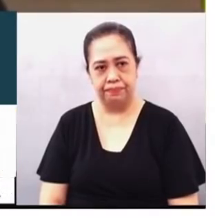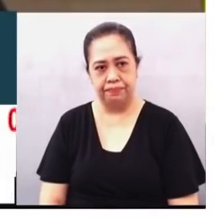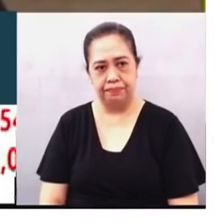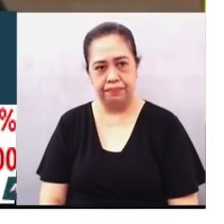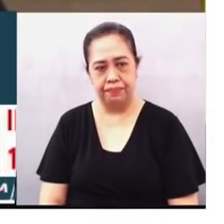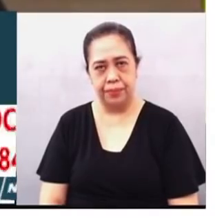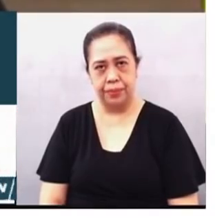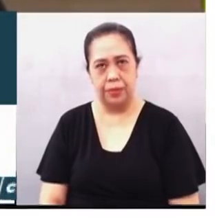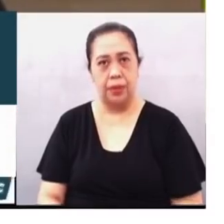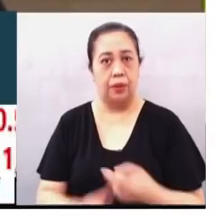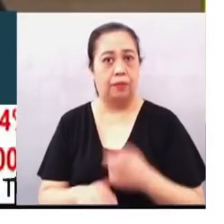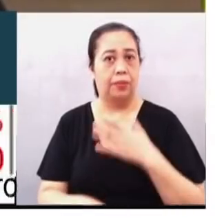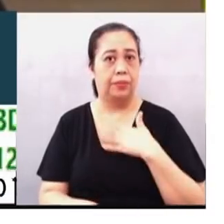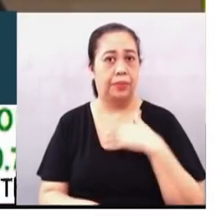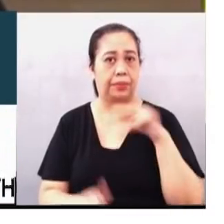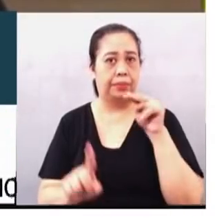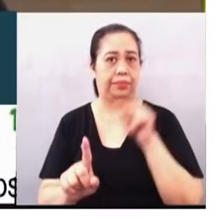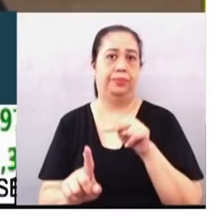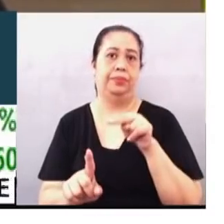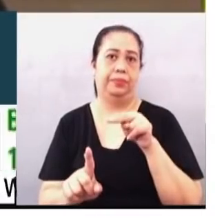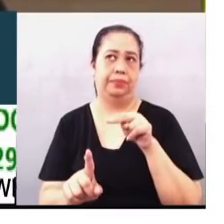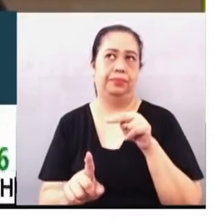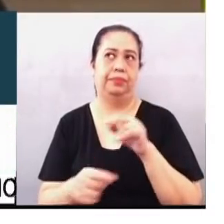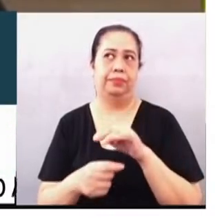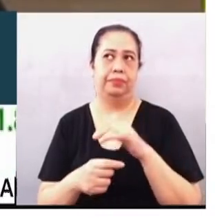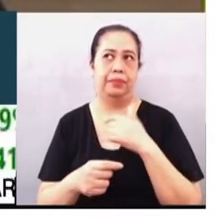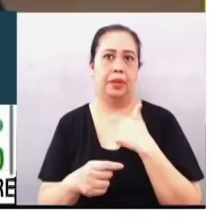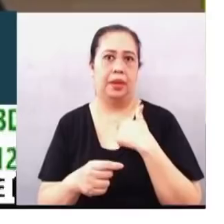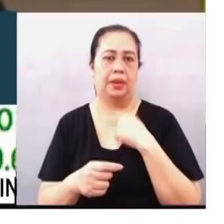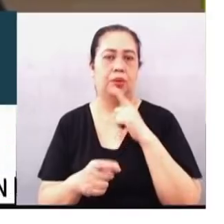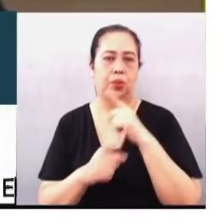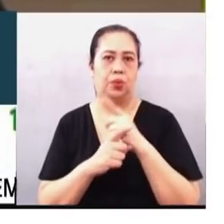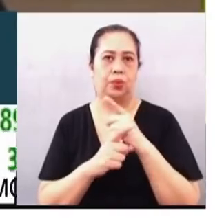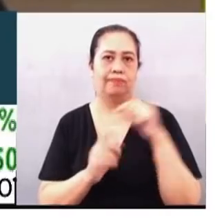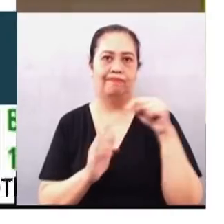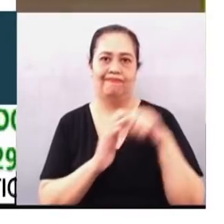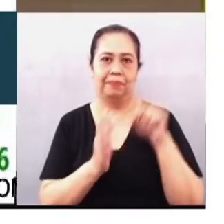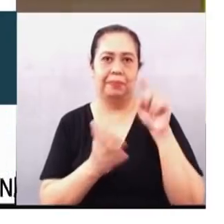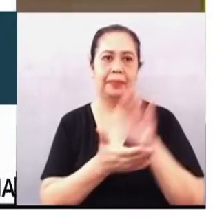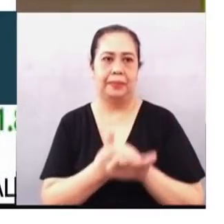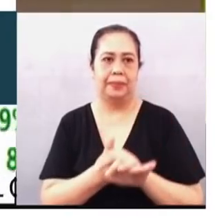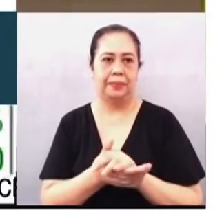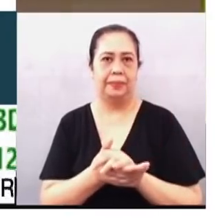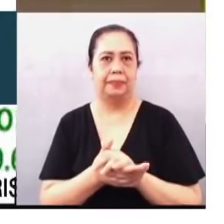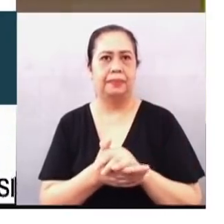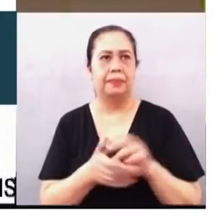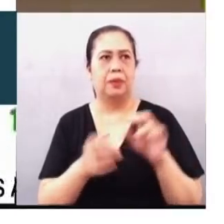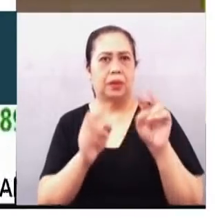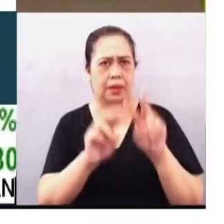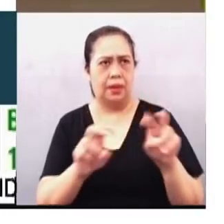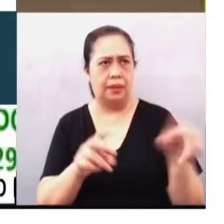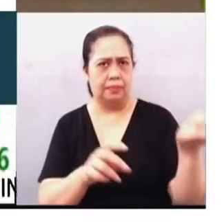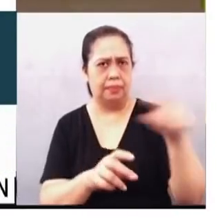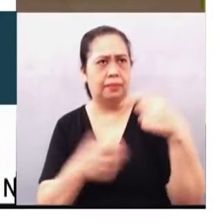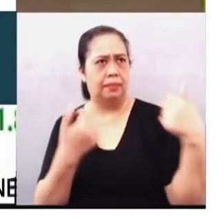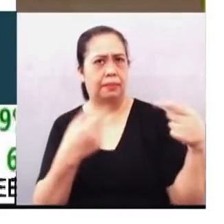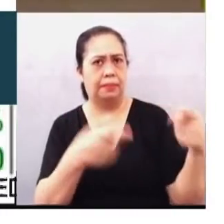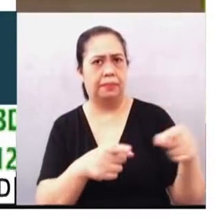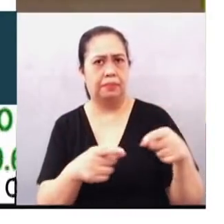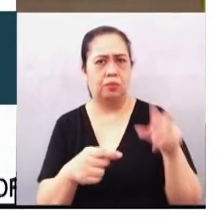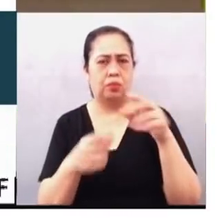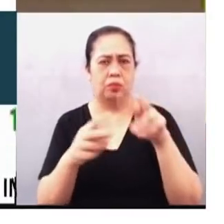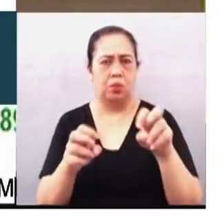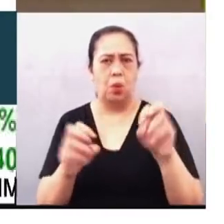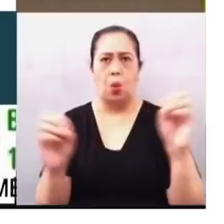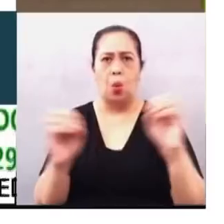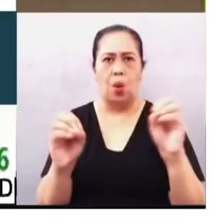from my standpoint, I deeply believe that their investigation talaga ay walang basis.